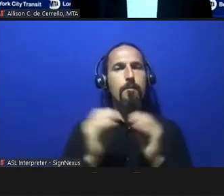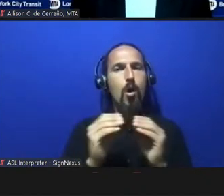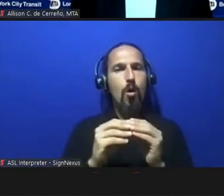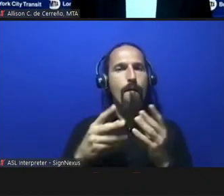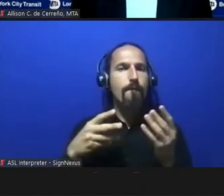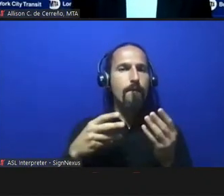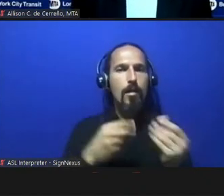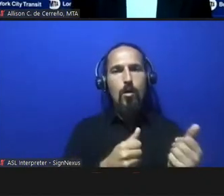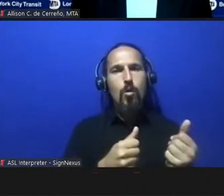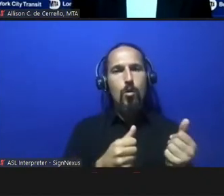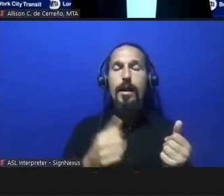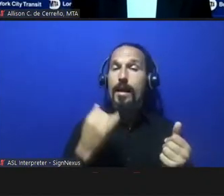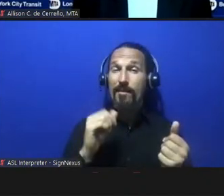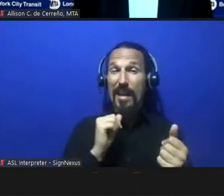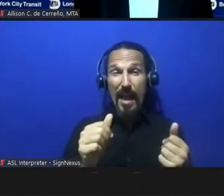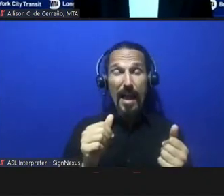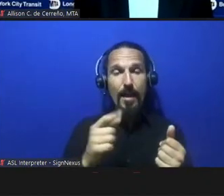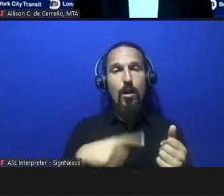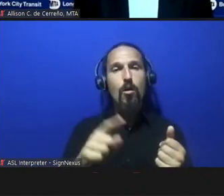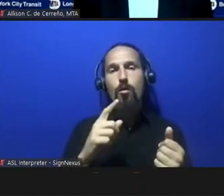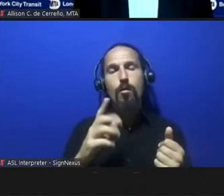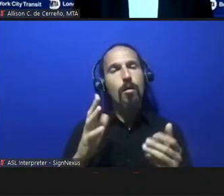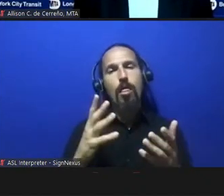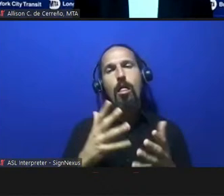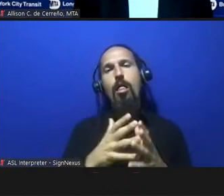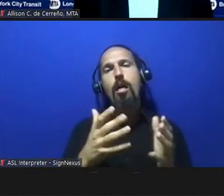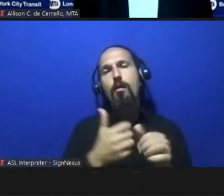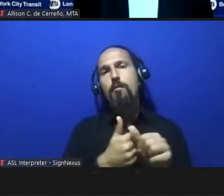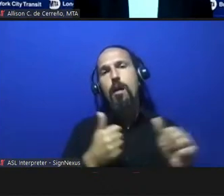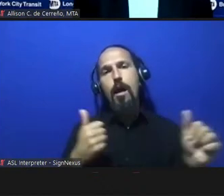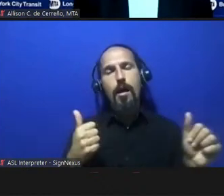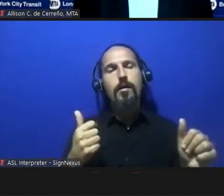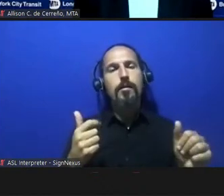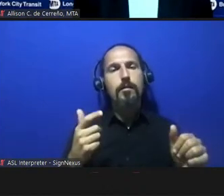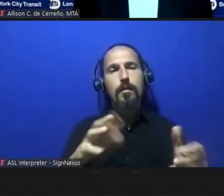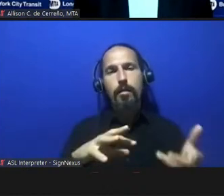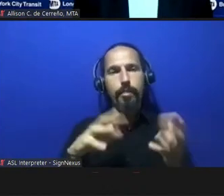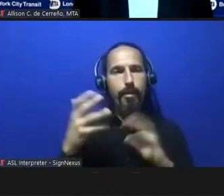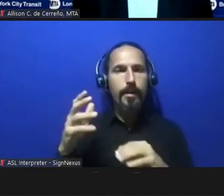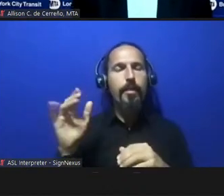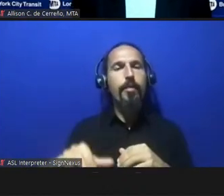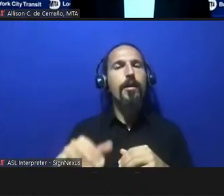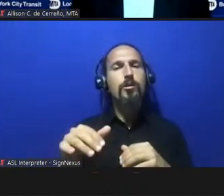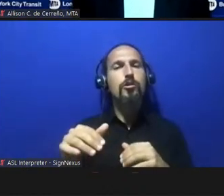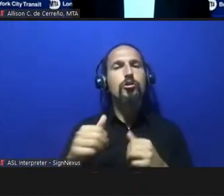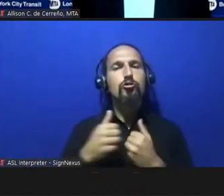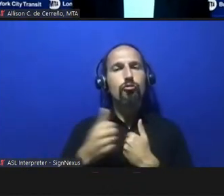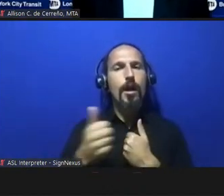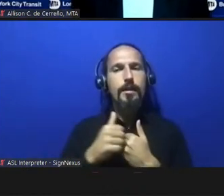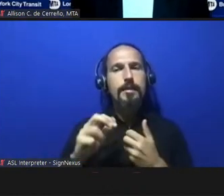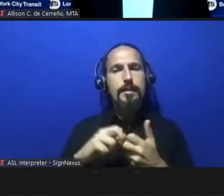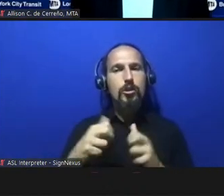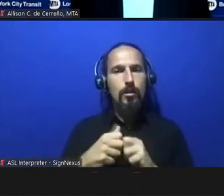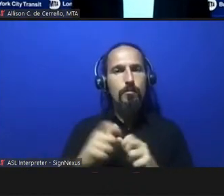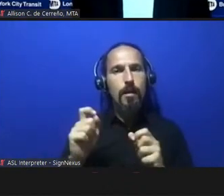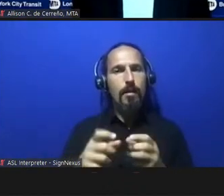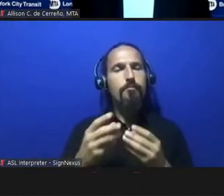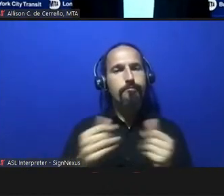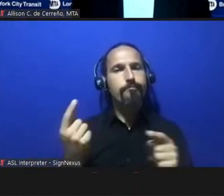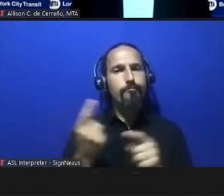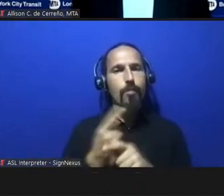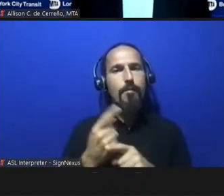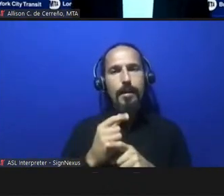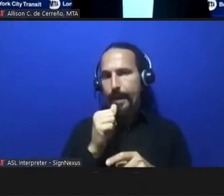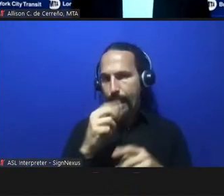manner if not there will be a total backup in fiasco transit issues need to be addressed properly not ignored